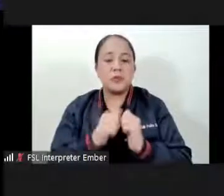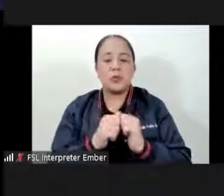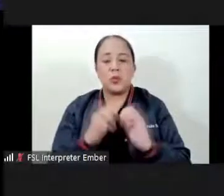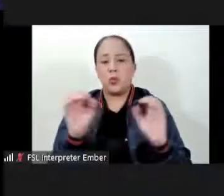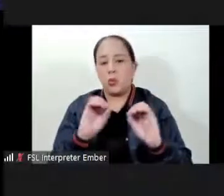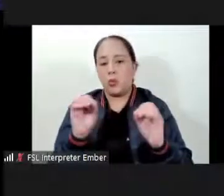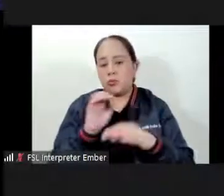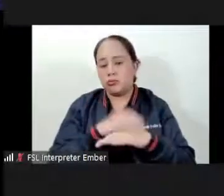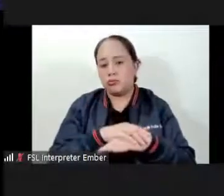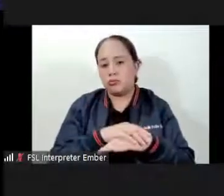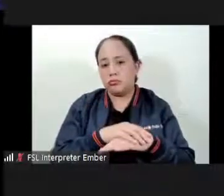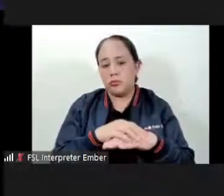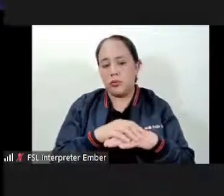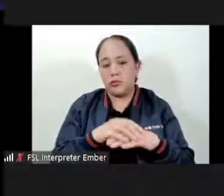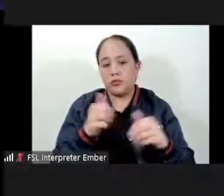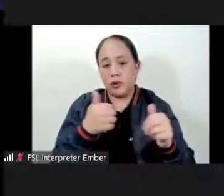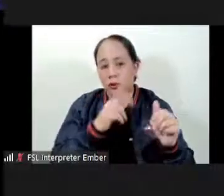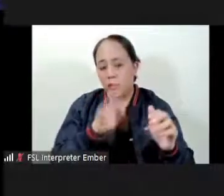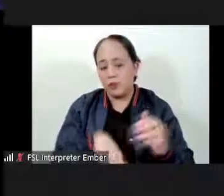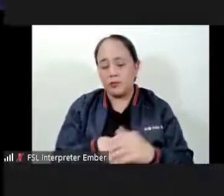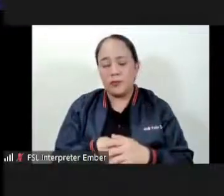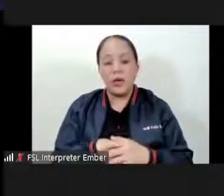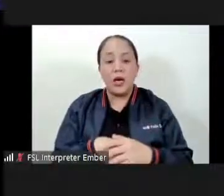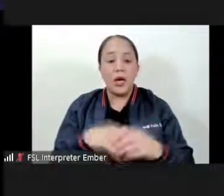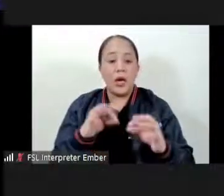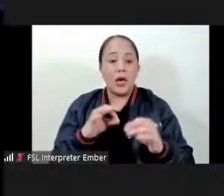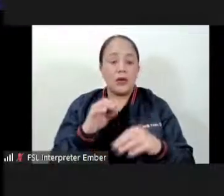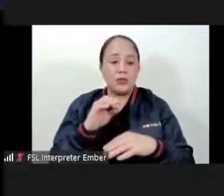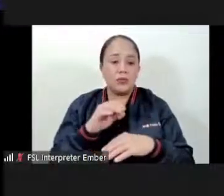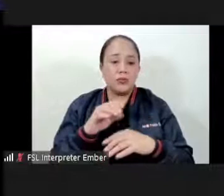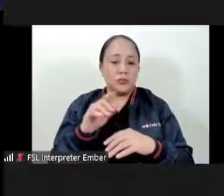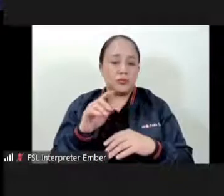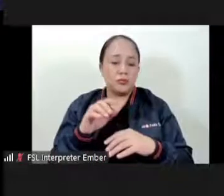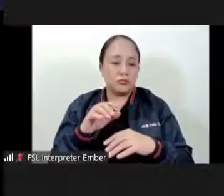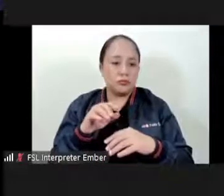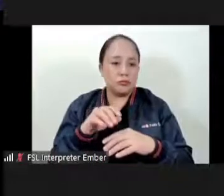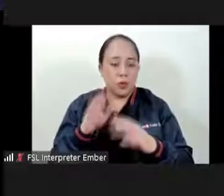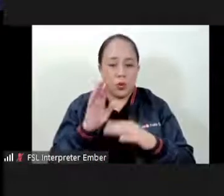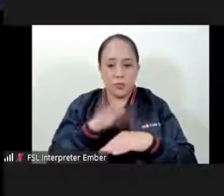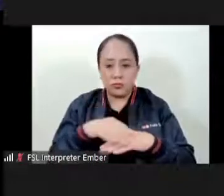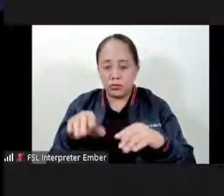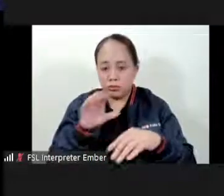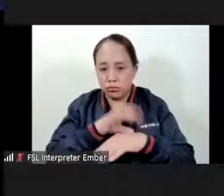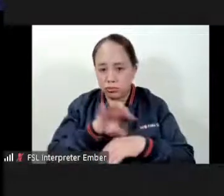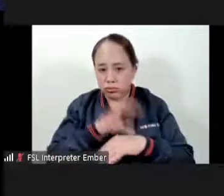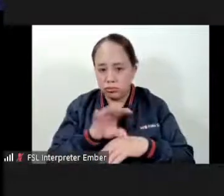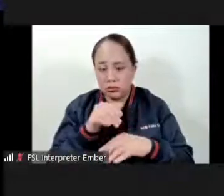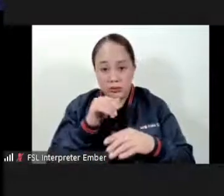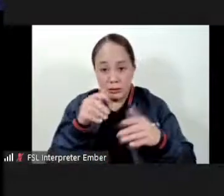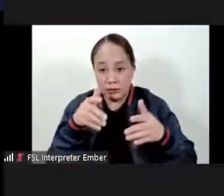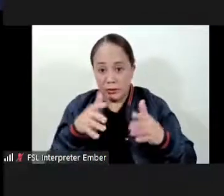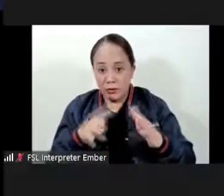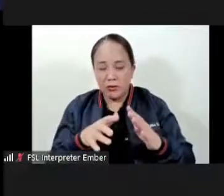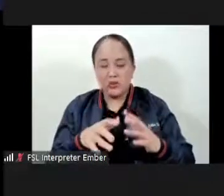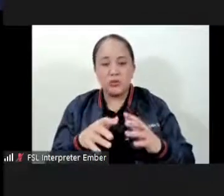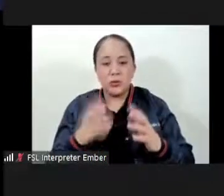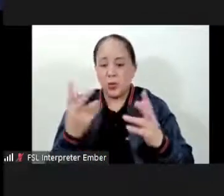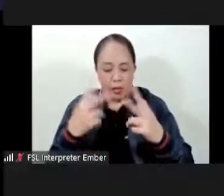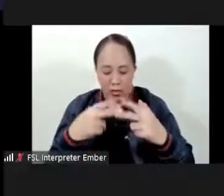teleconsultation follow-up, or kung wala pong pahintulot sa teleconsultation po, wala pong teleconsultation na magaganap.